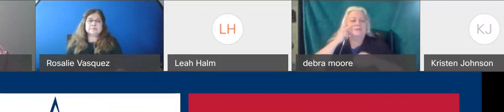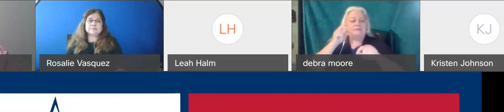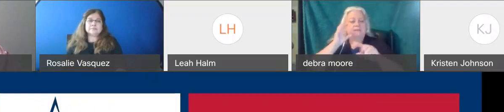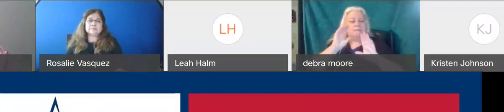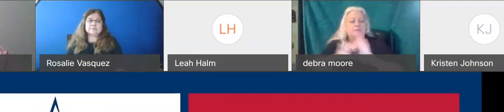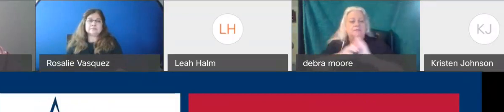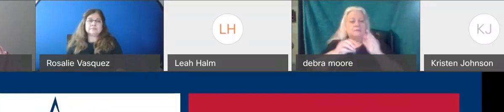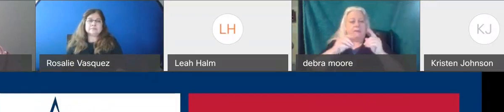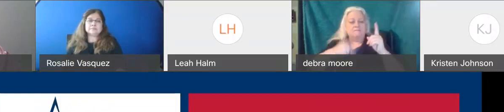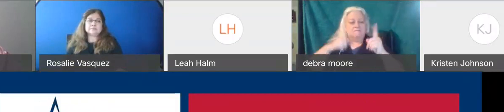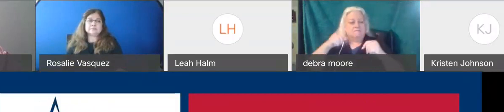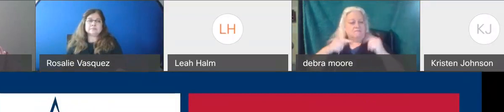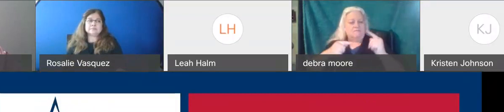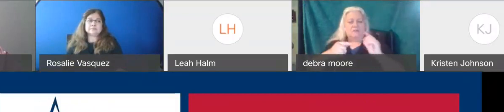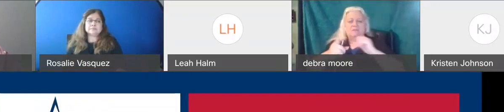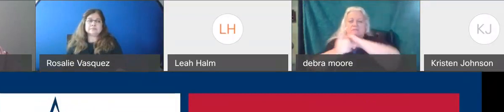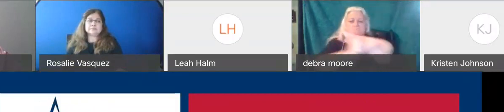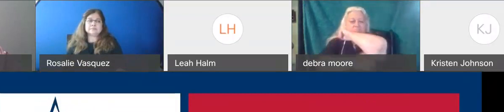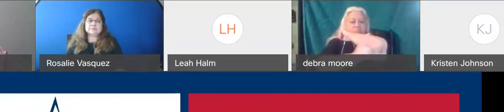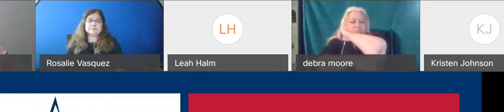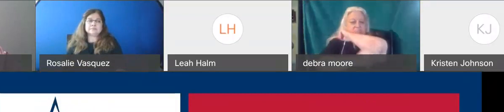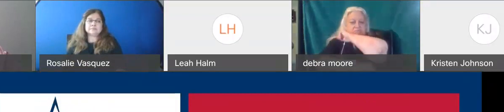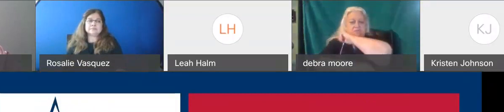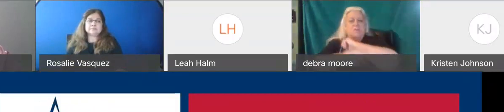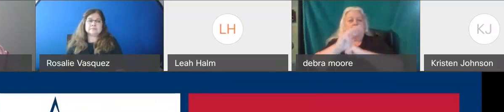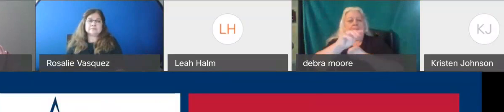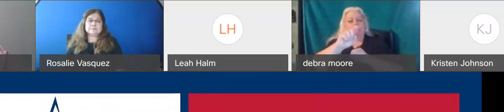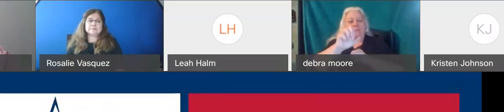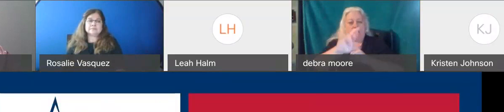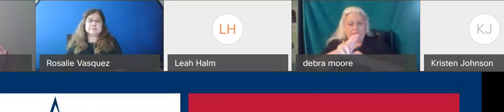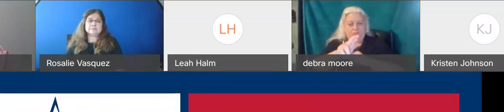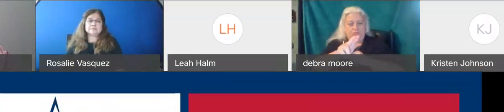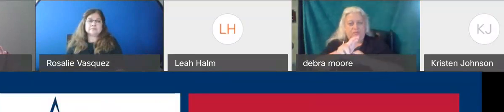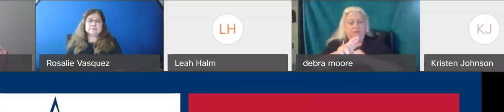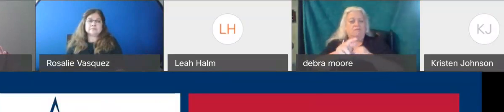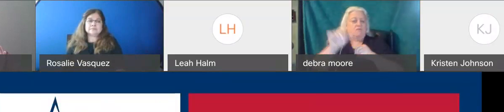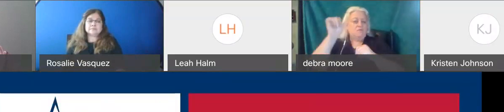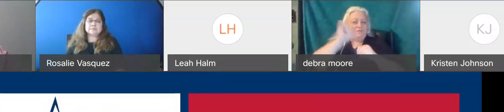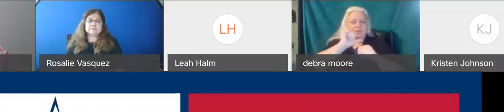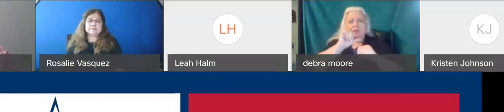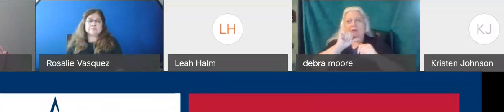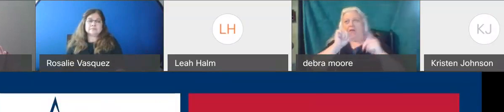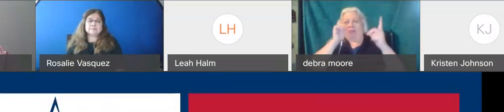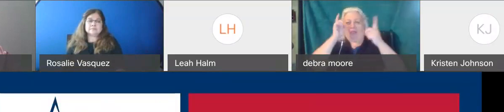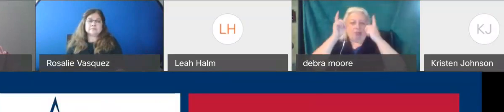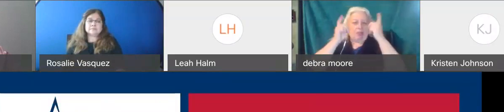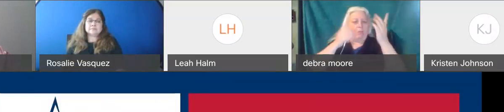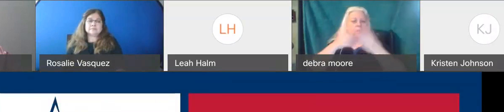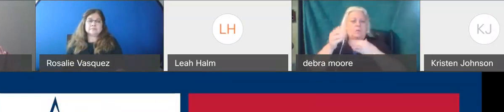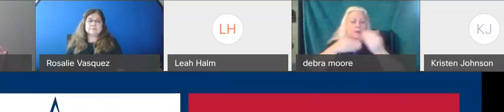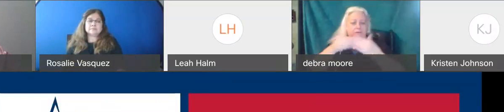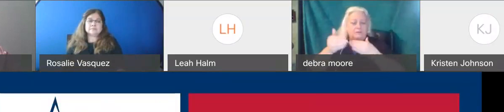multiple consequences for minors driving under the influence. In addition to that, though, any person driving